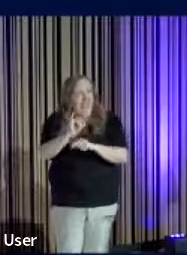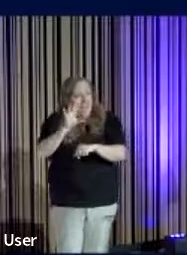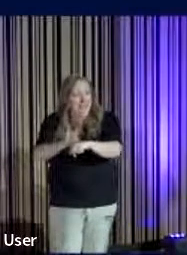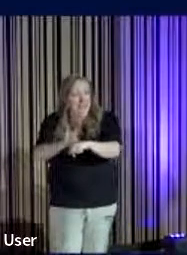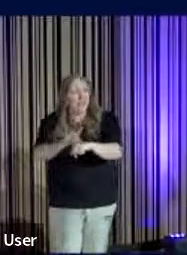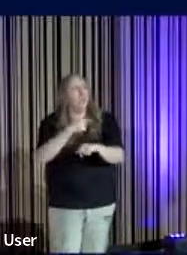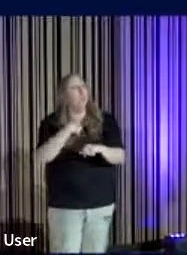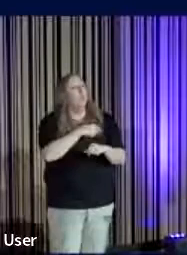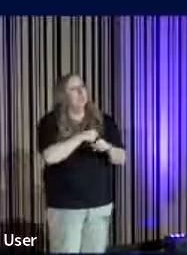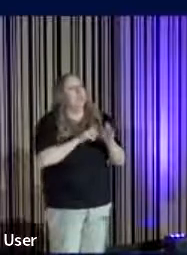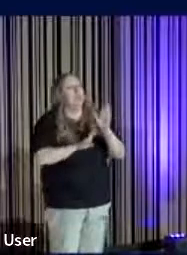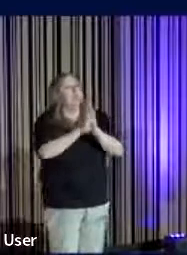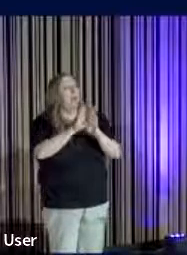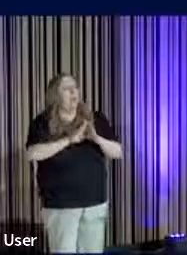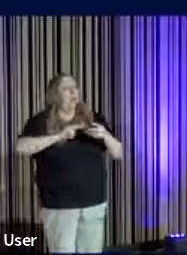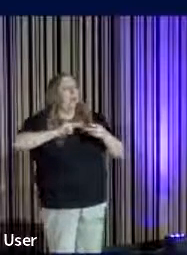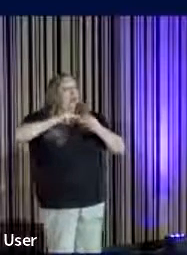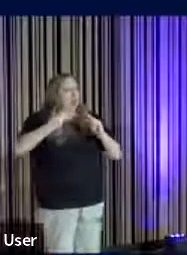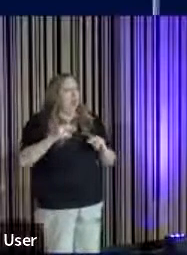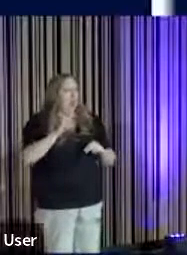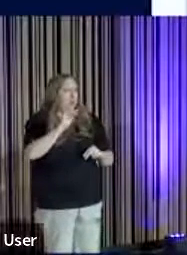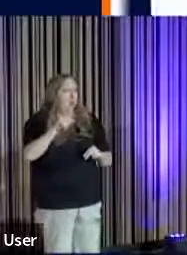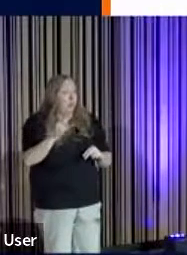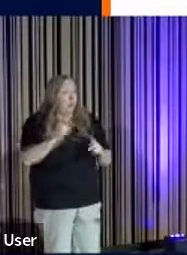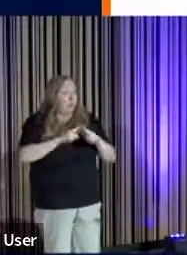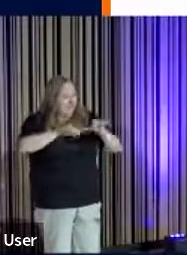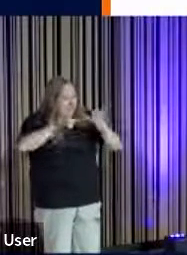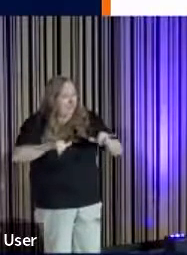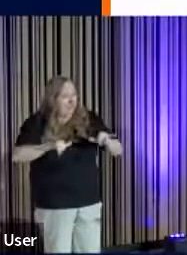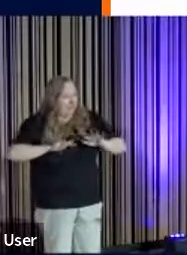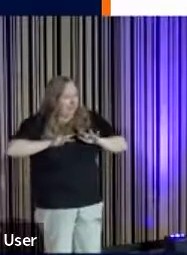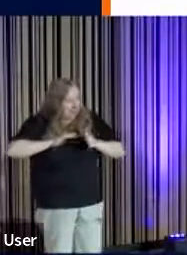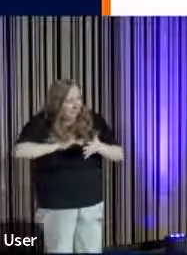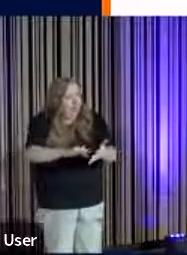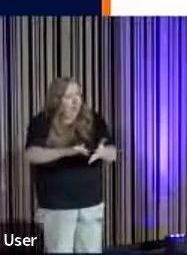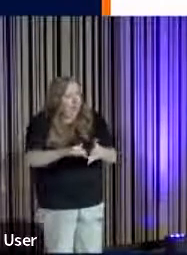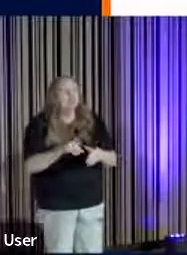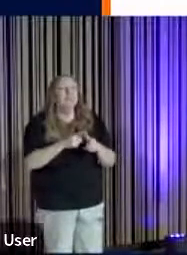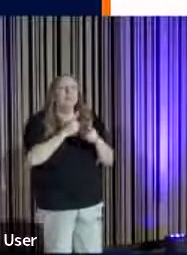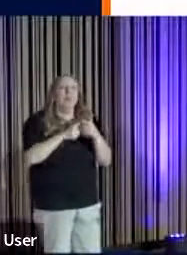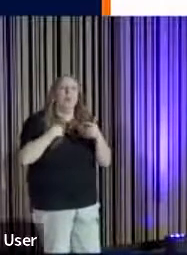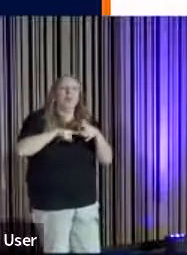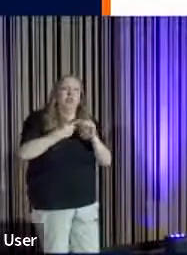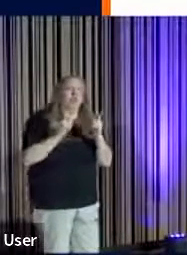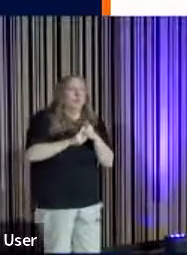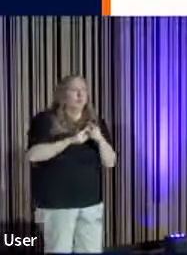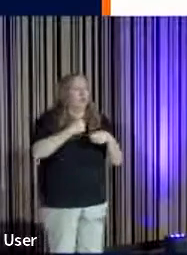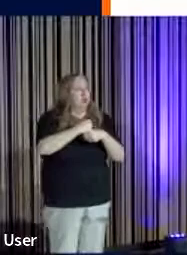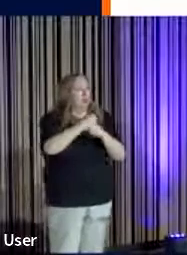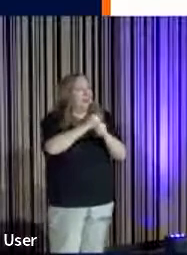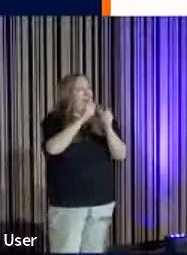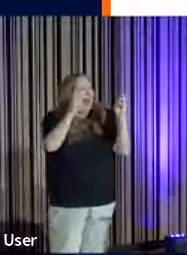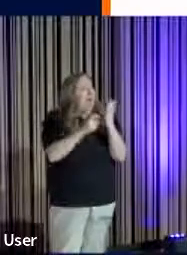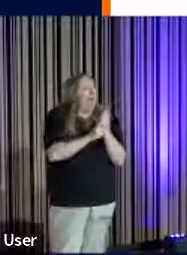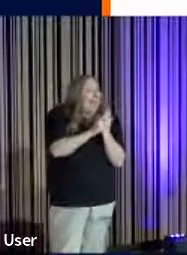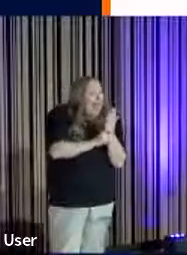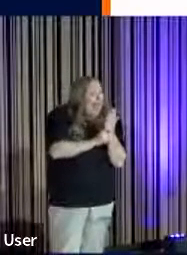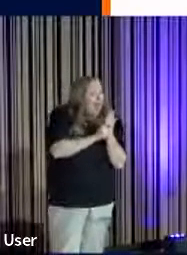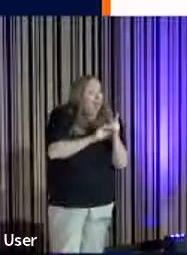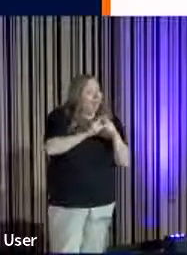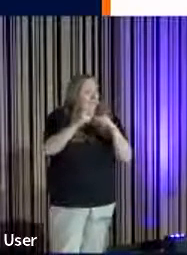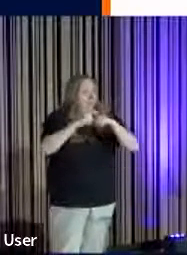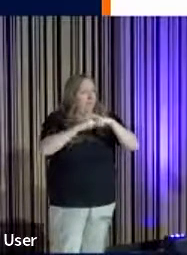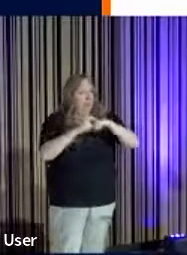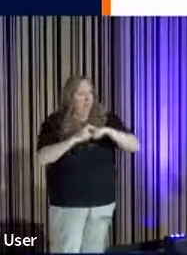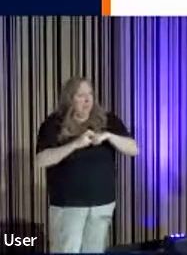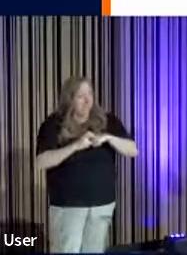to systematically and quantitatively study these. And then we started creating these vast catalogs of viruses on the planet. So we created